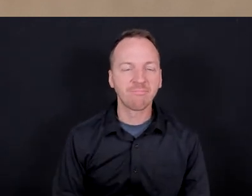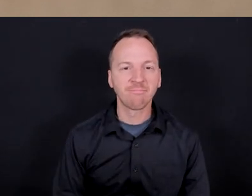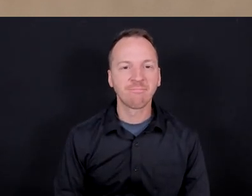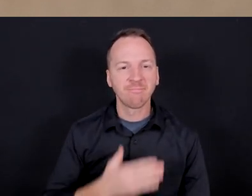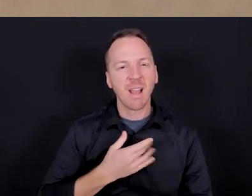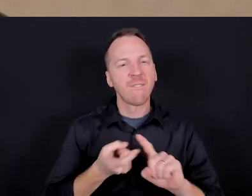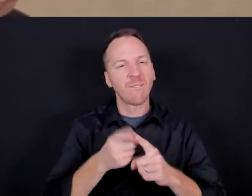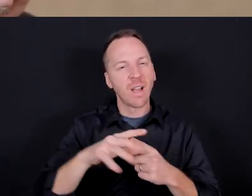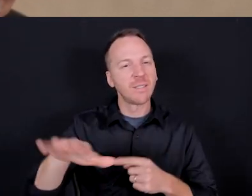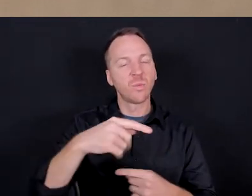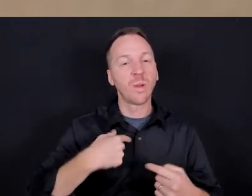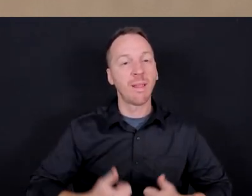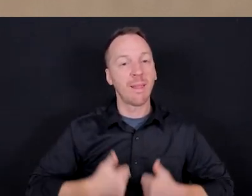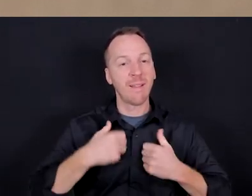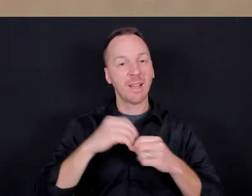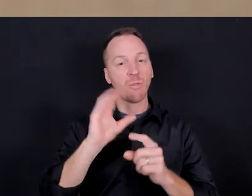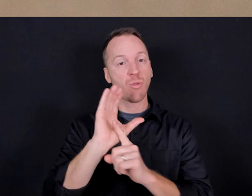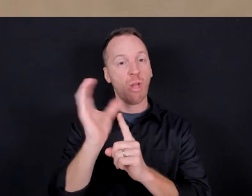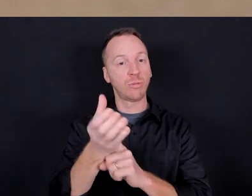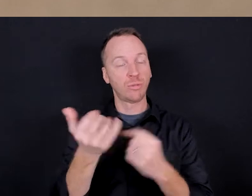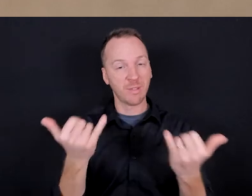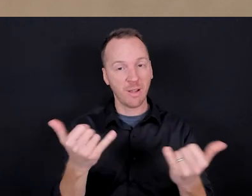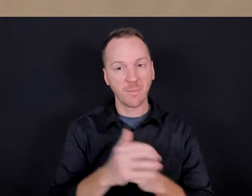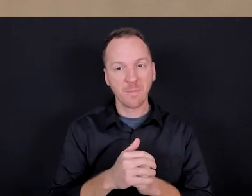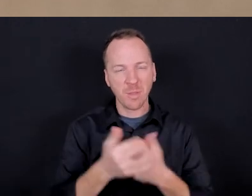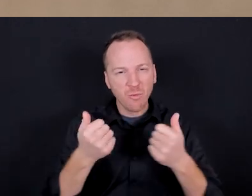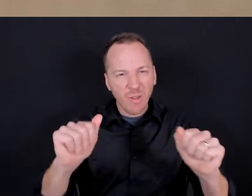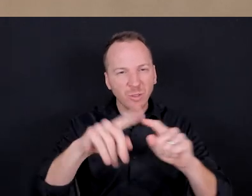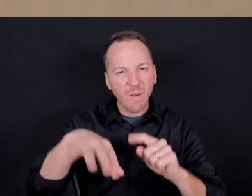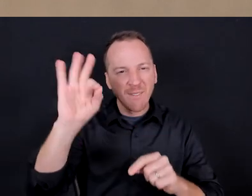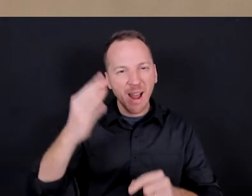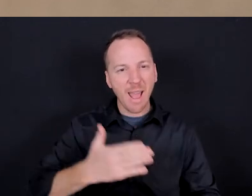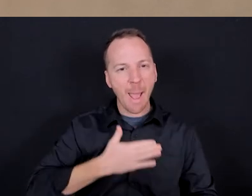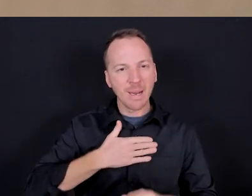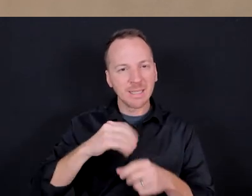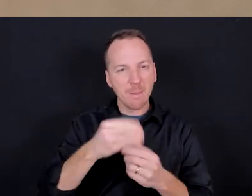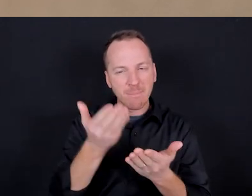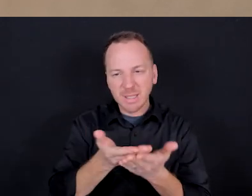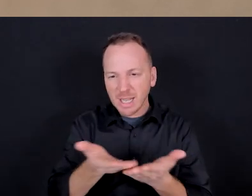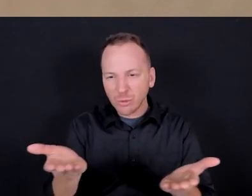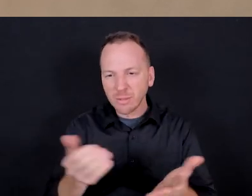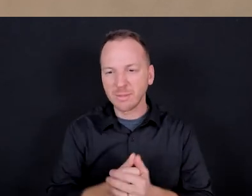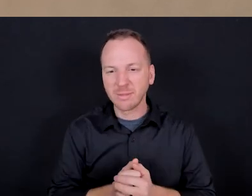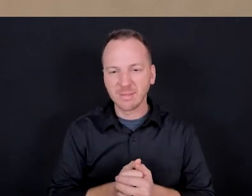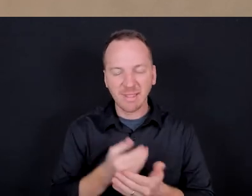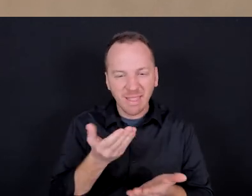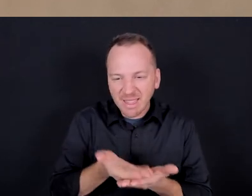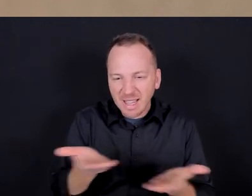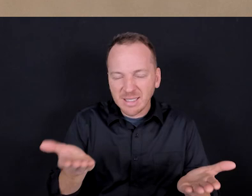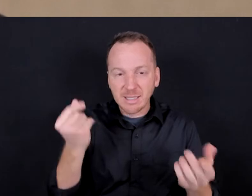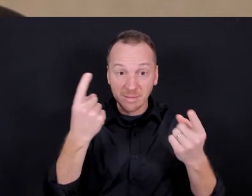My dear friends, we live in a culture that tries to find happiness in possessions and